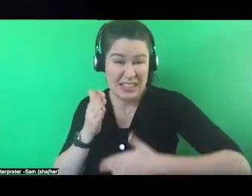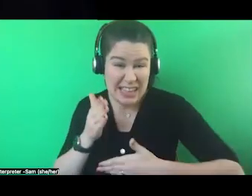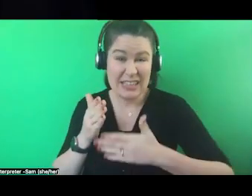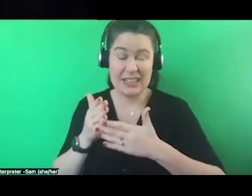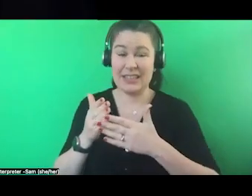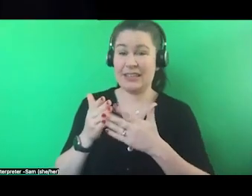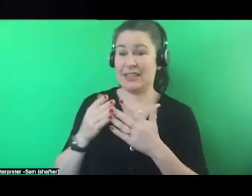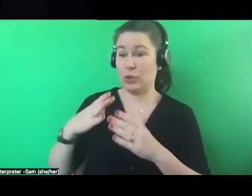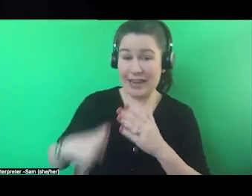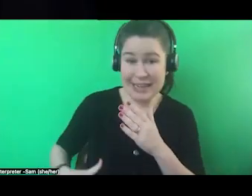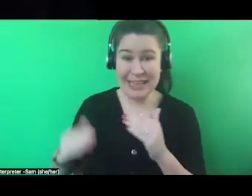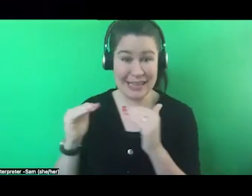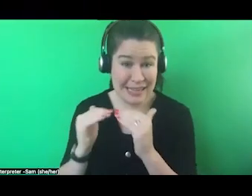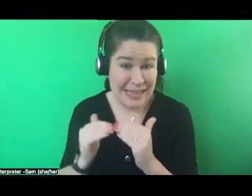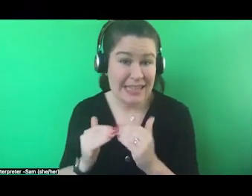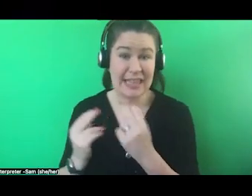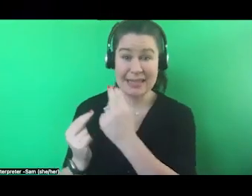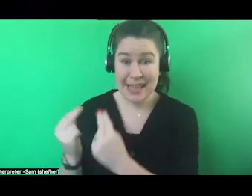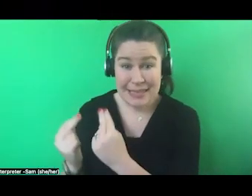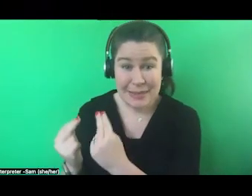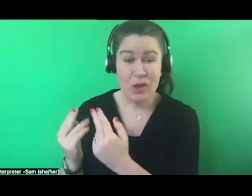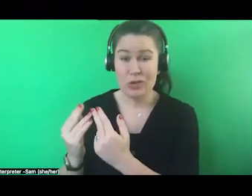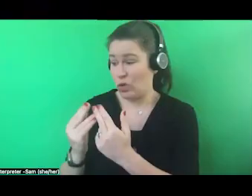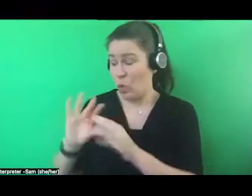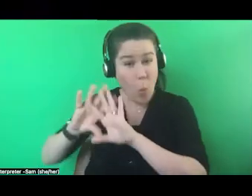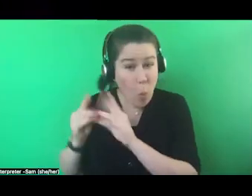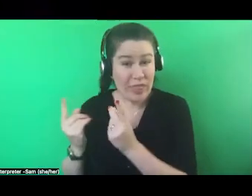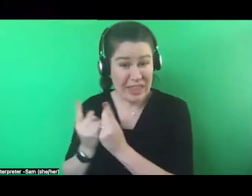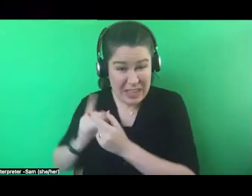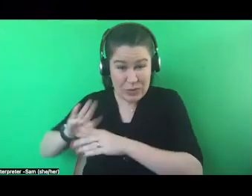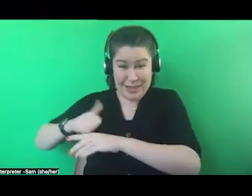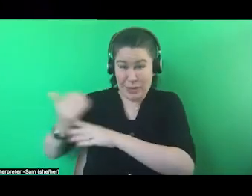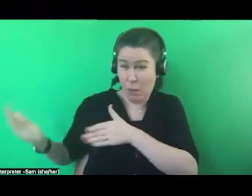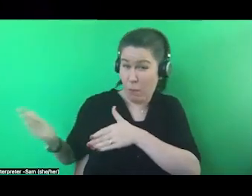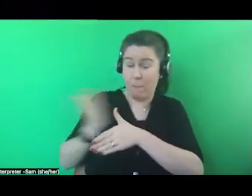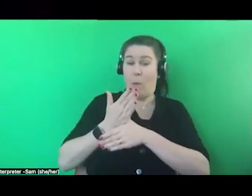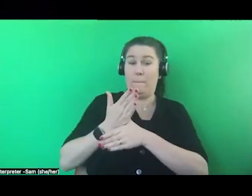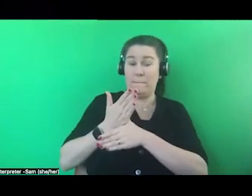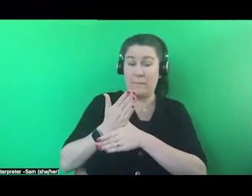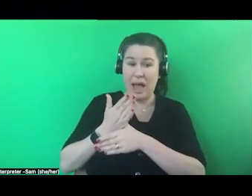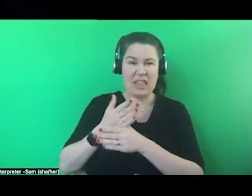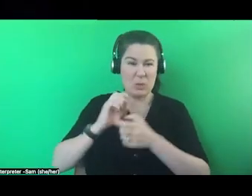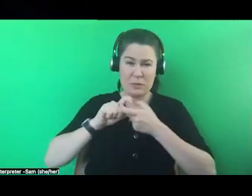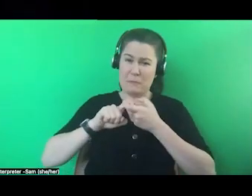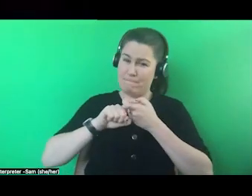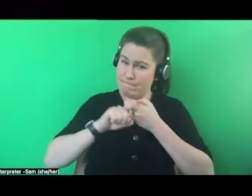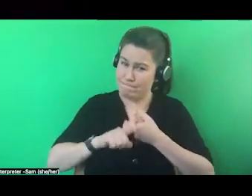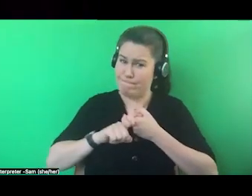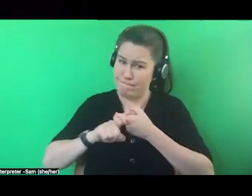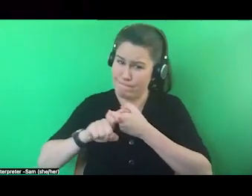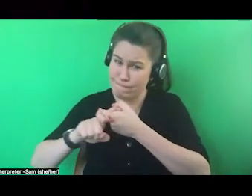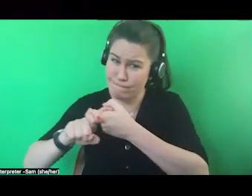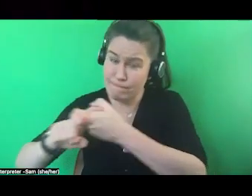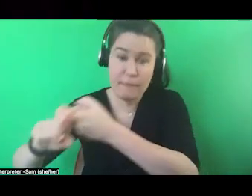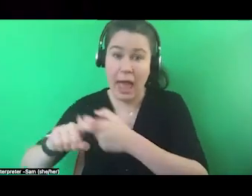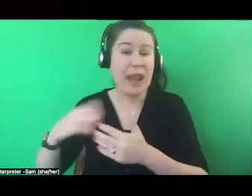assessment, and so on and so forth, things that were there from the start. And this was extremely concrete, and yet at the same time, it was never